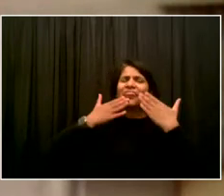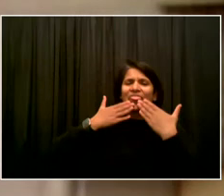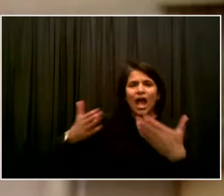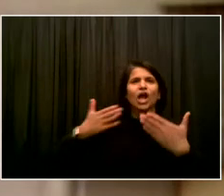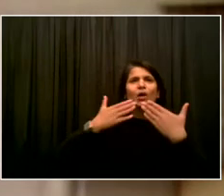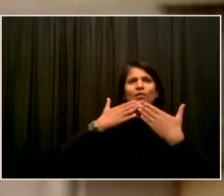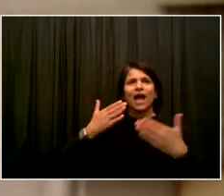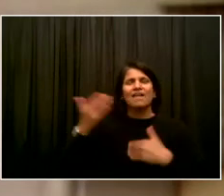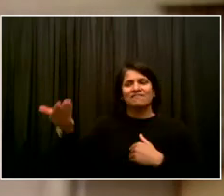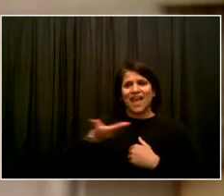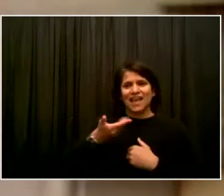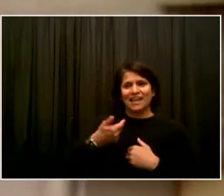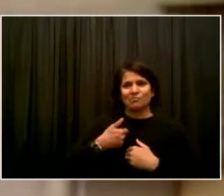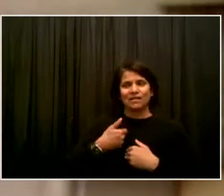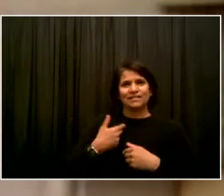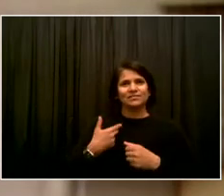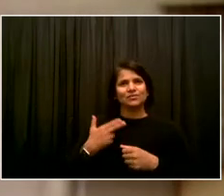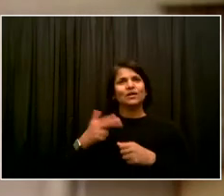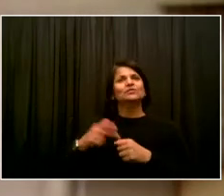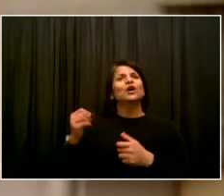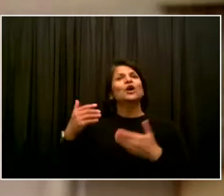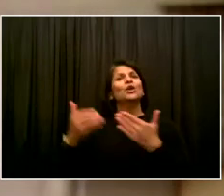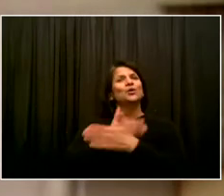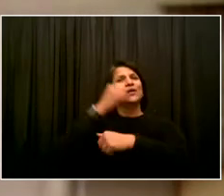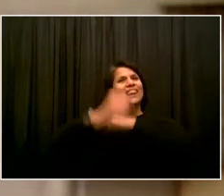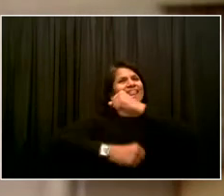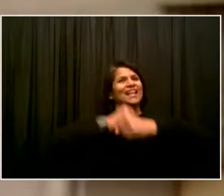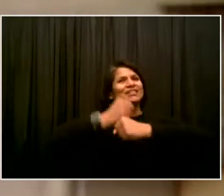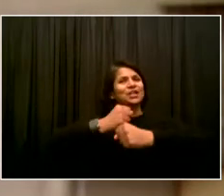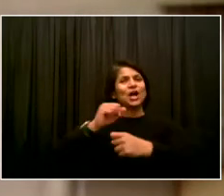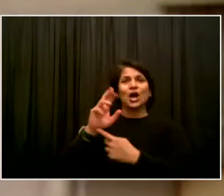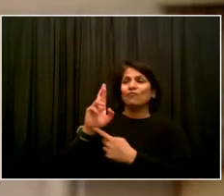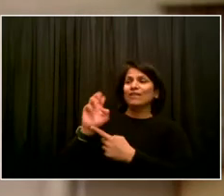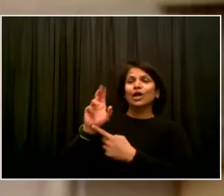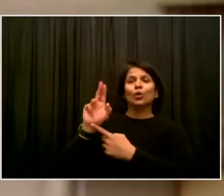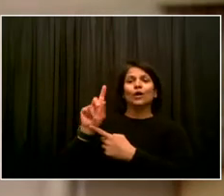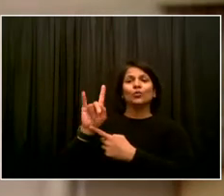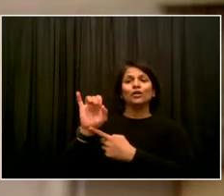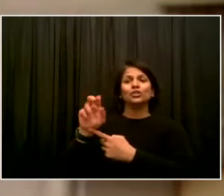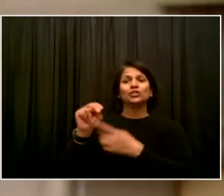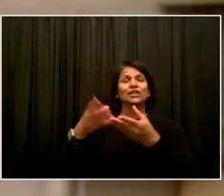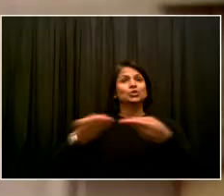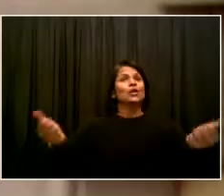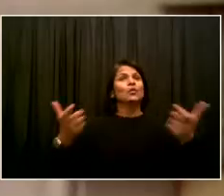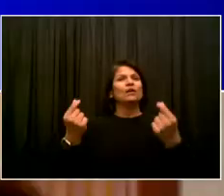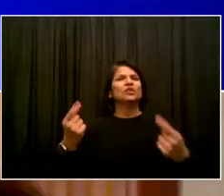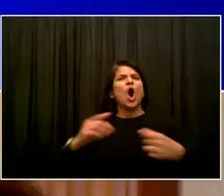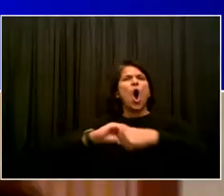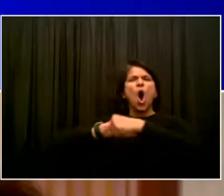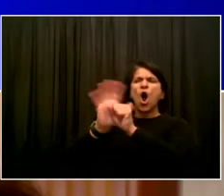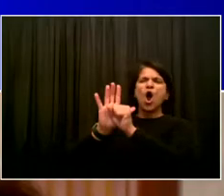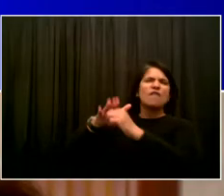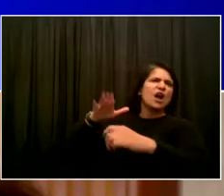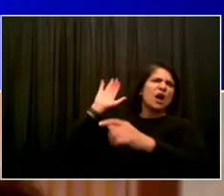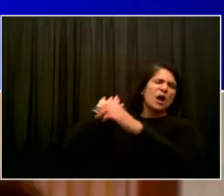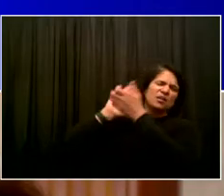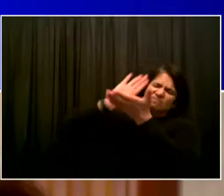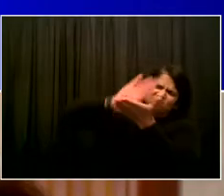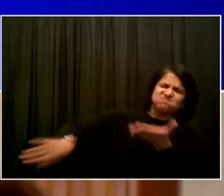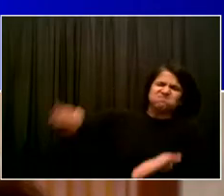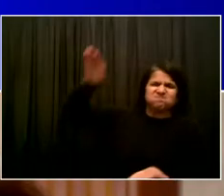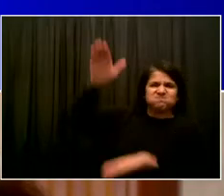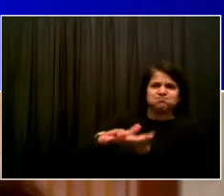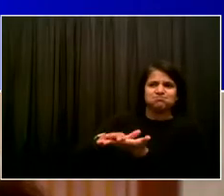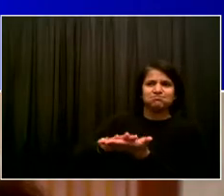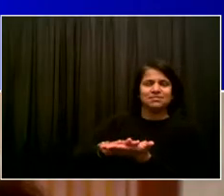this together, get vaxxed, get boosted, wear a mask, get tested, and we will get through this together, New Yorkers. Amen. That's a long New Year's